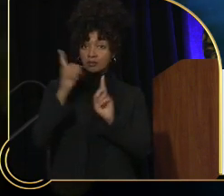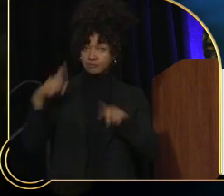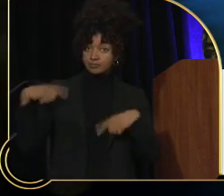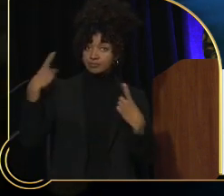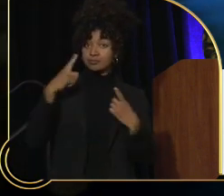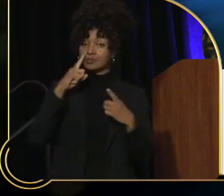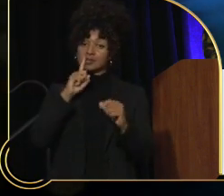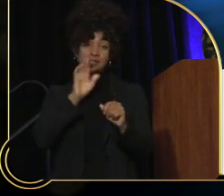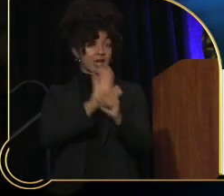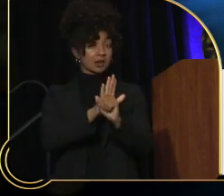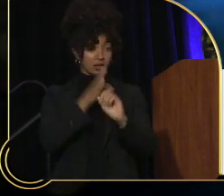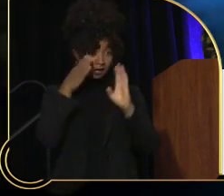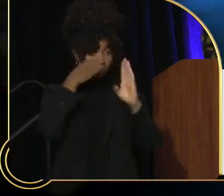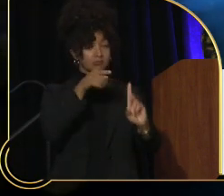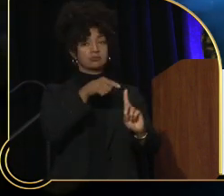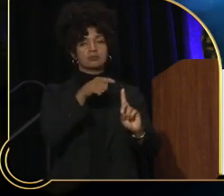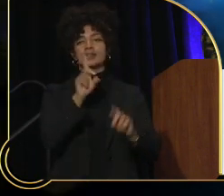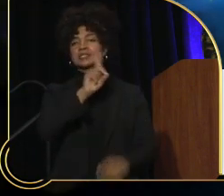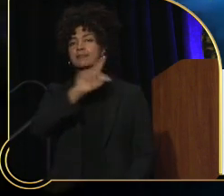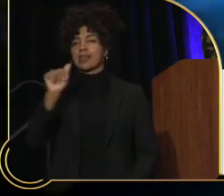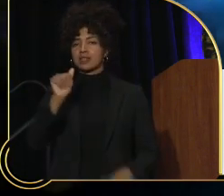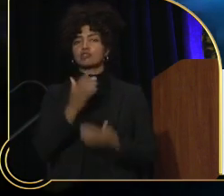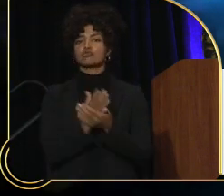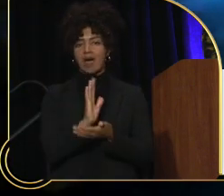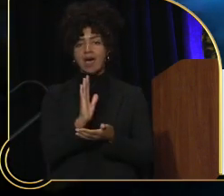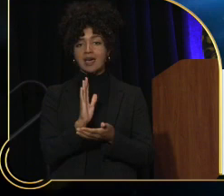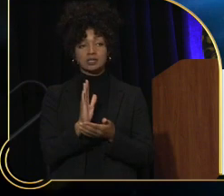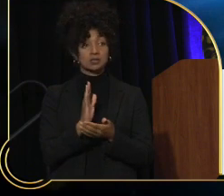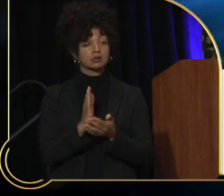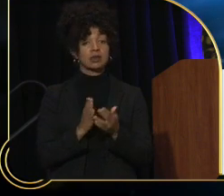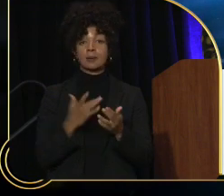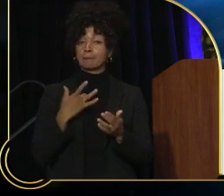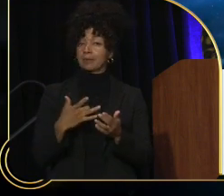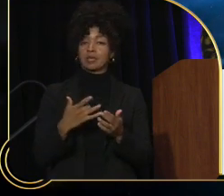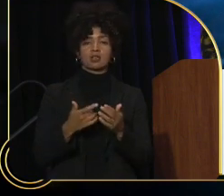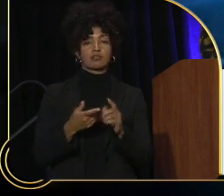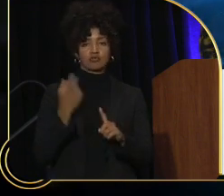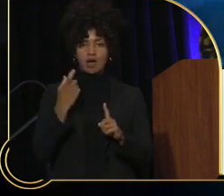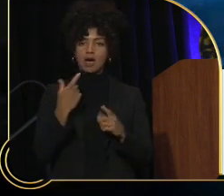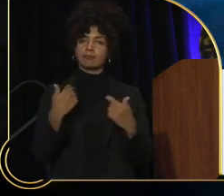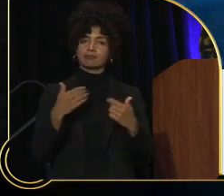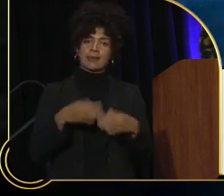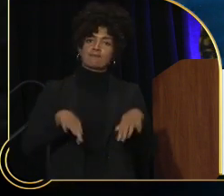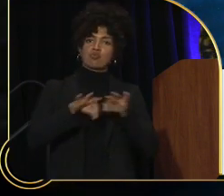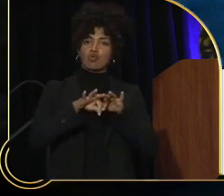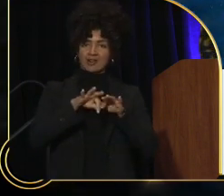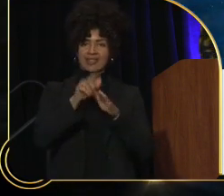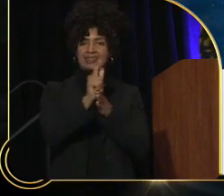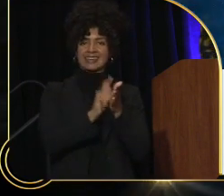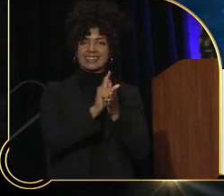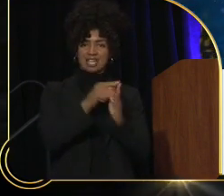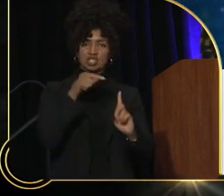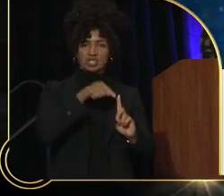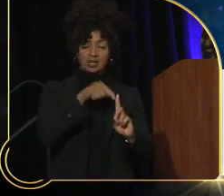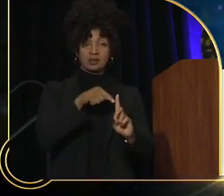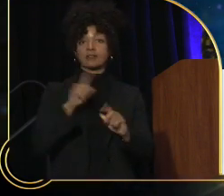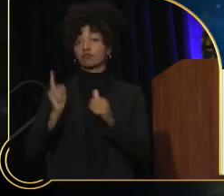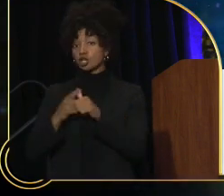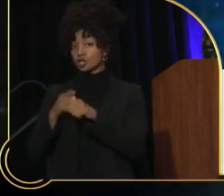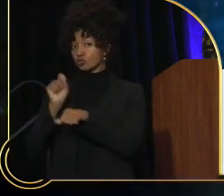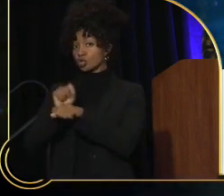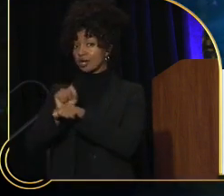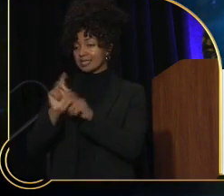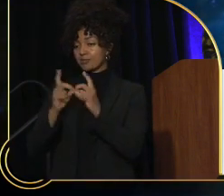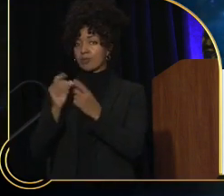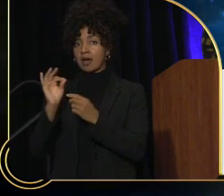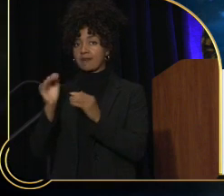rights, primarily through high-impact litigation. As you heard, that was first at the Department of Justice and now at the Bazelon